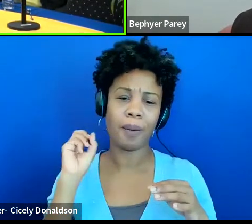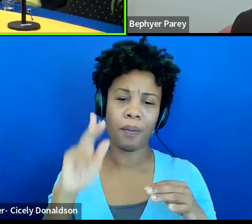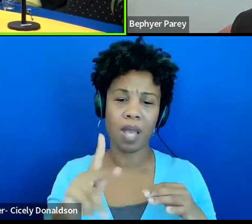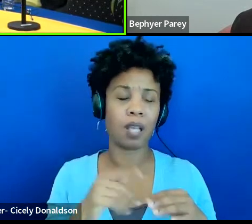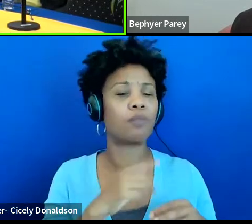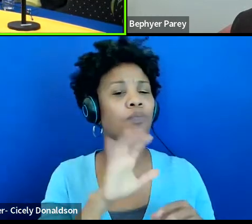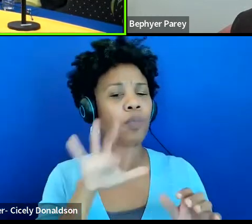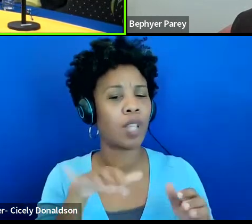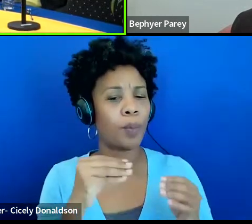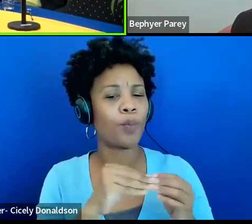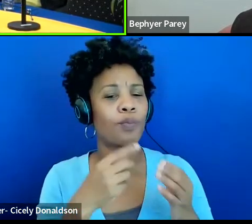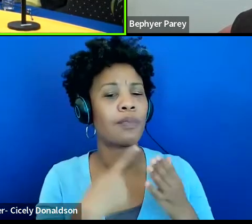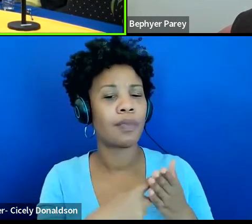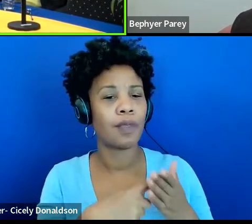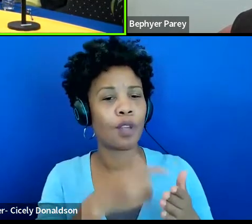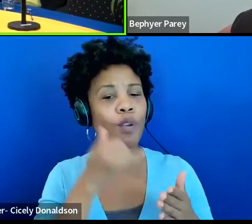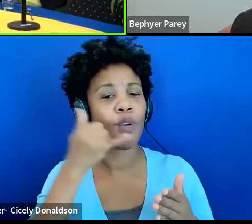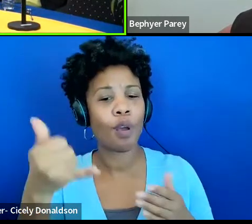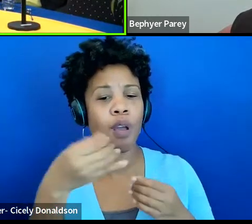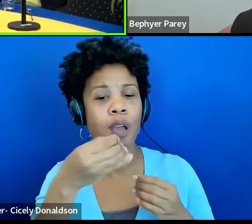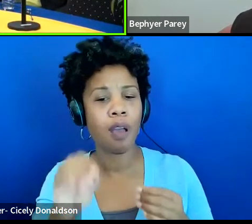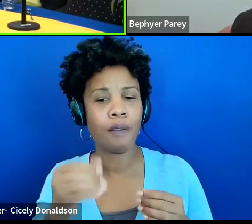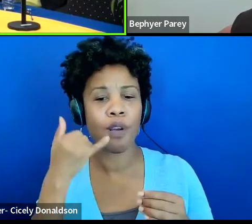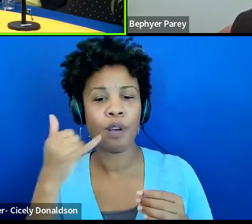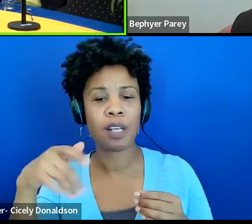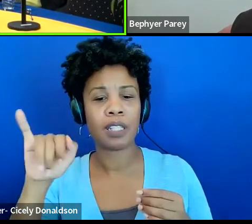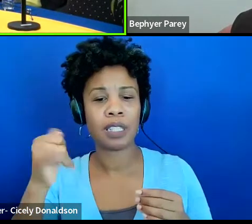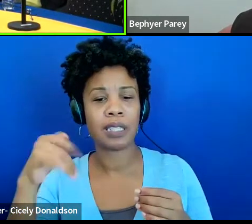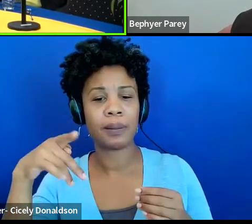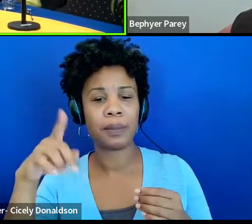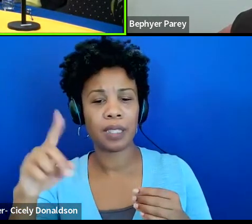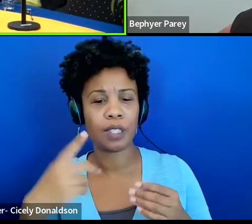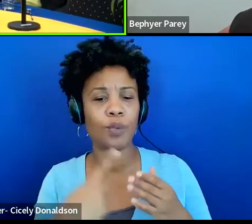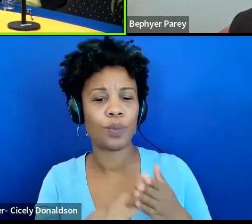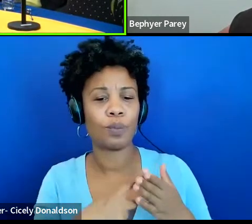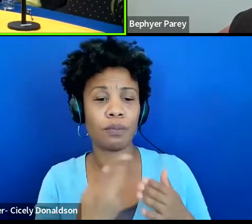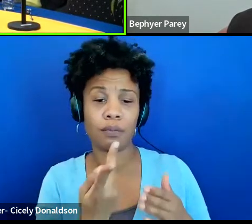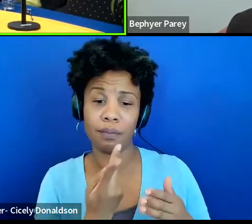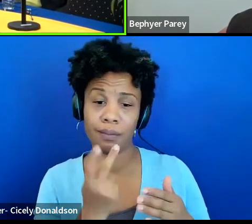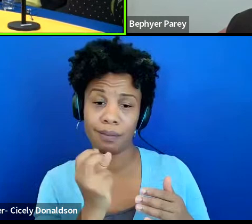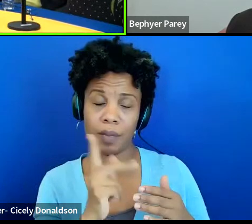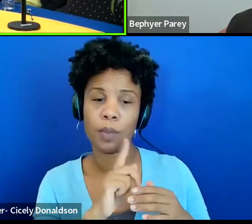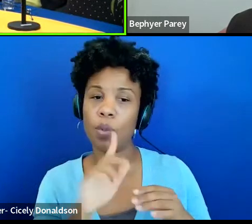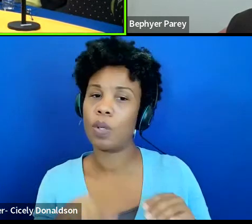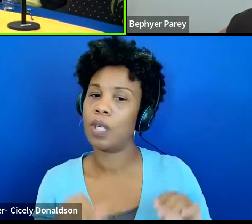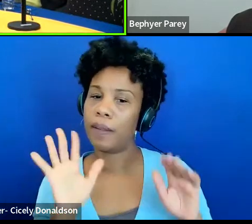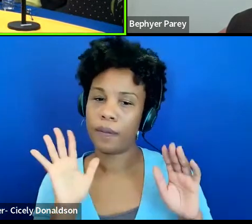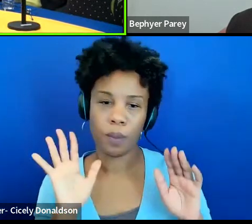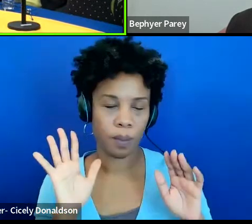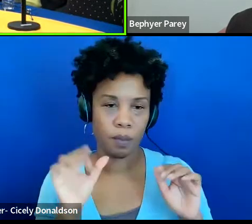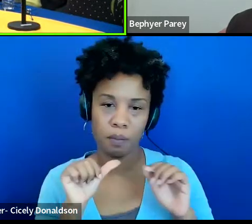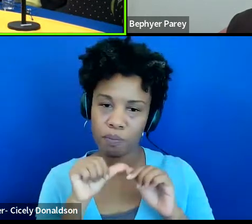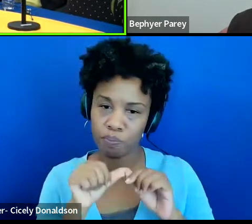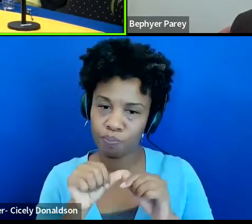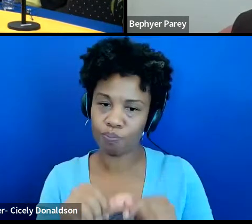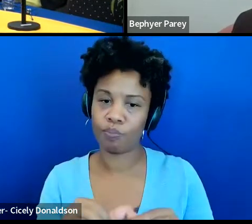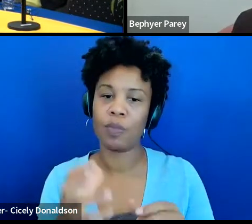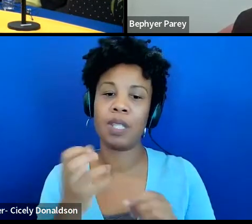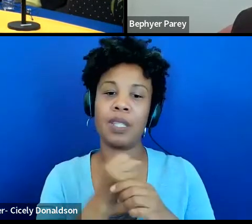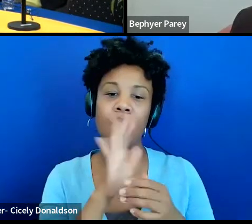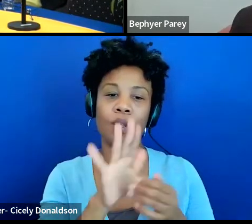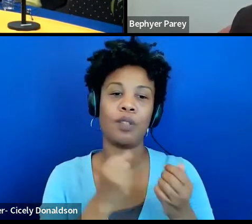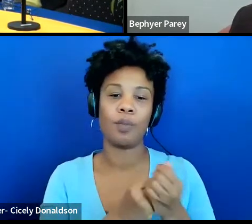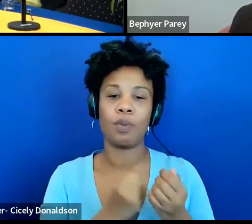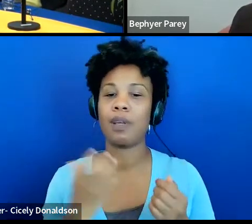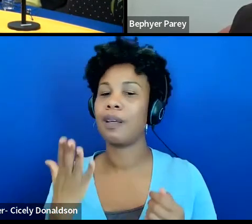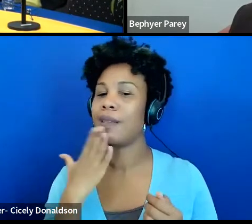and we can discuss that further. But the truth is, don't give up on getting that kind of support. Okay. I